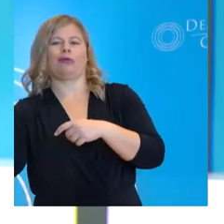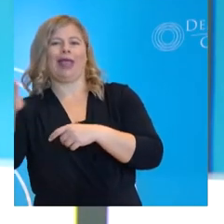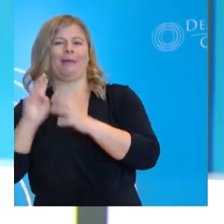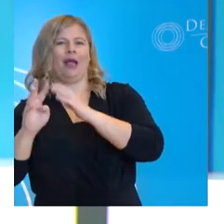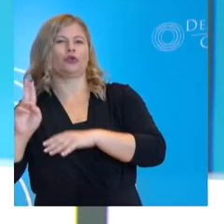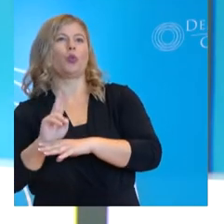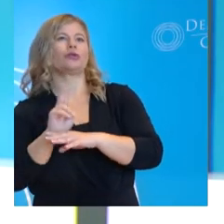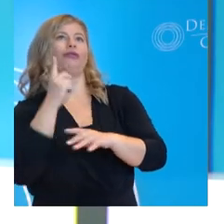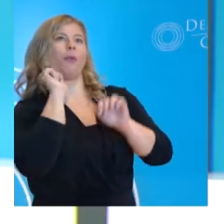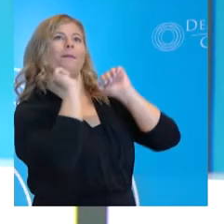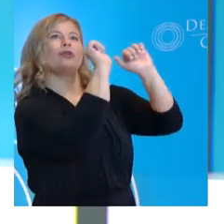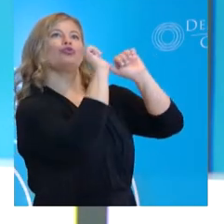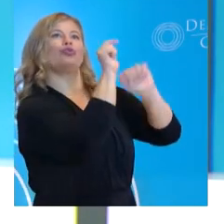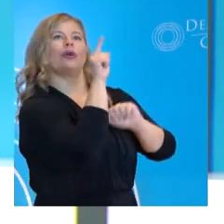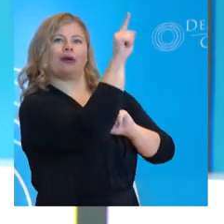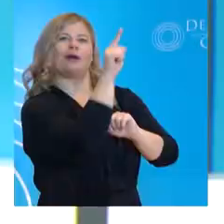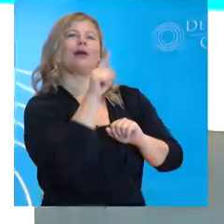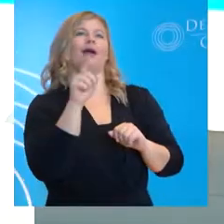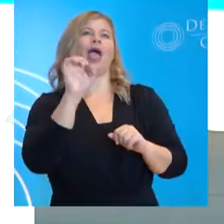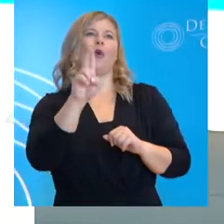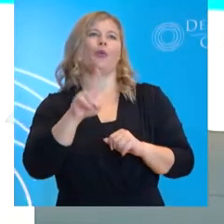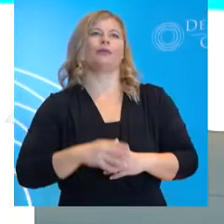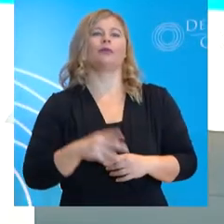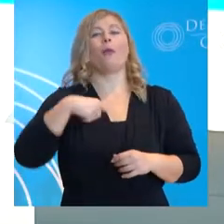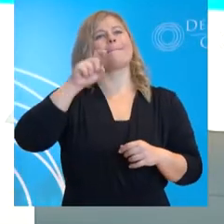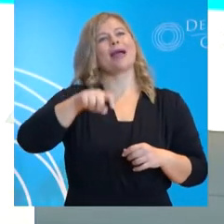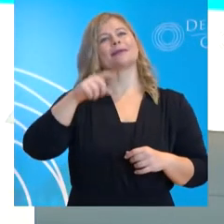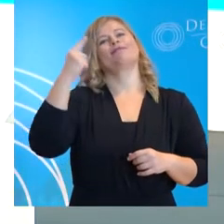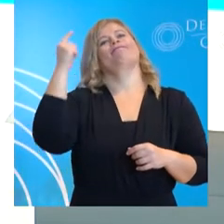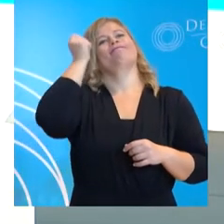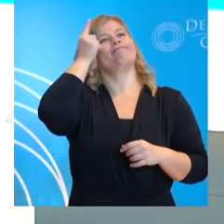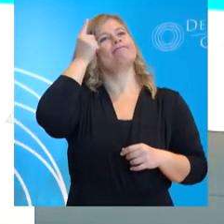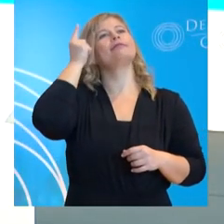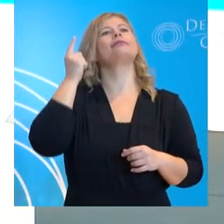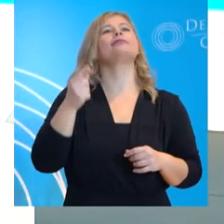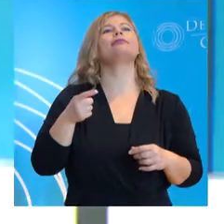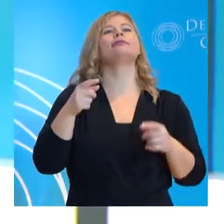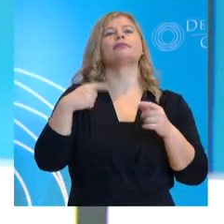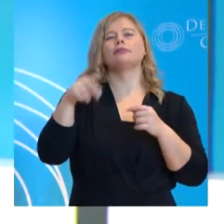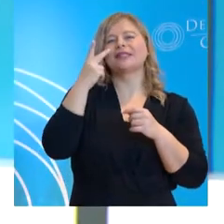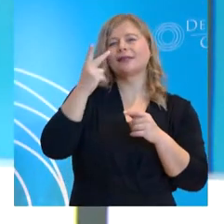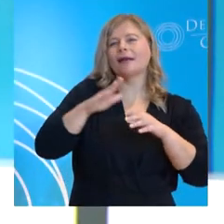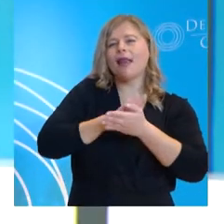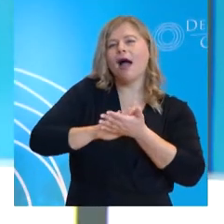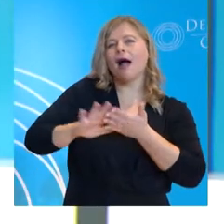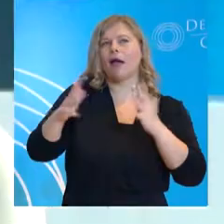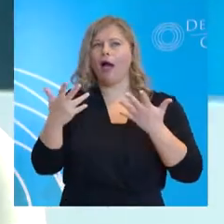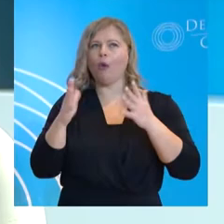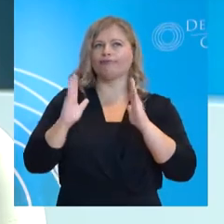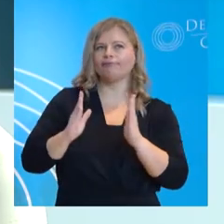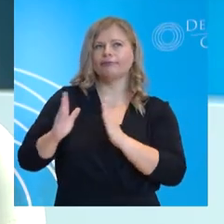keep our end of the bargain. And what is very, very clear is that what happened in March 2020 cannot and will not be